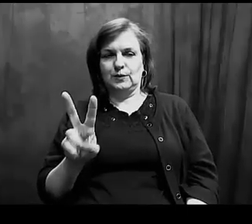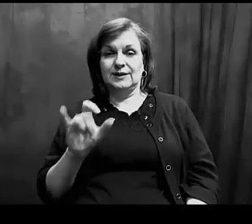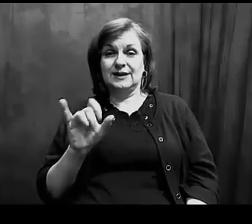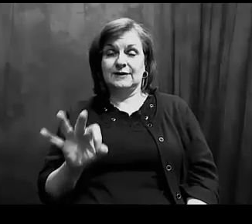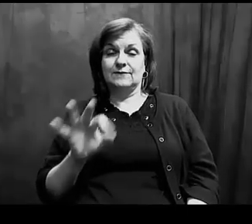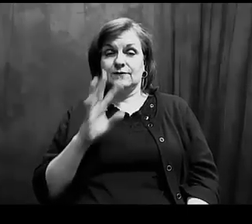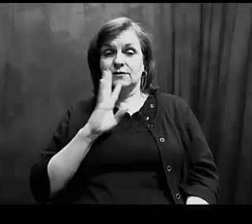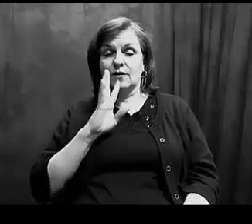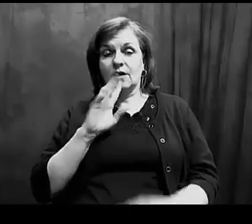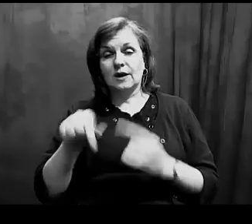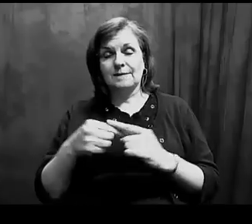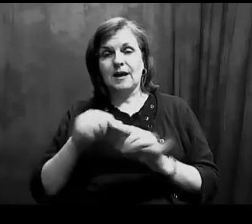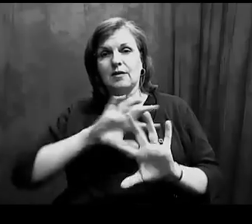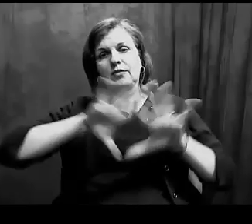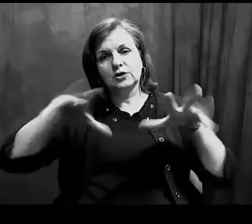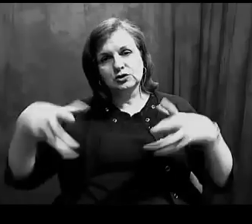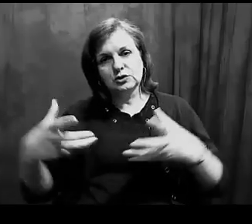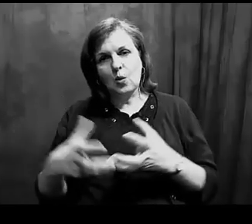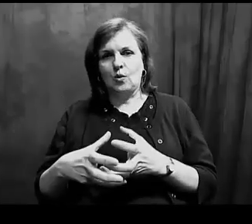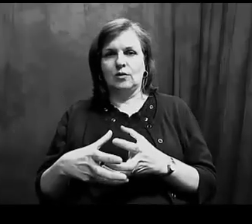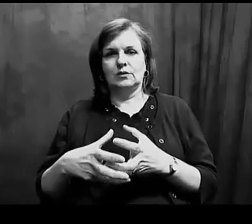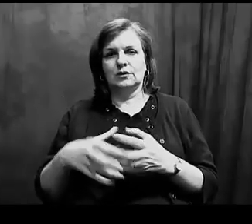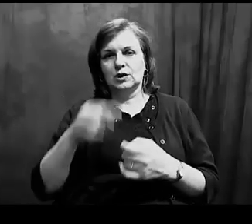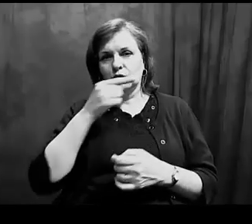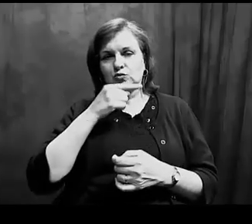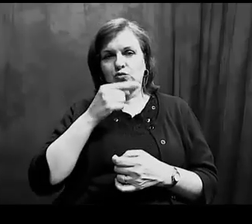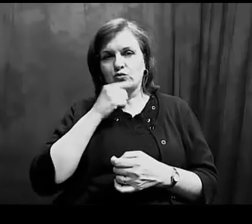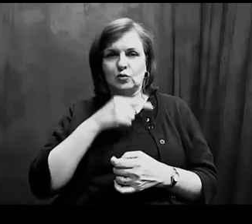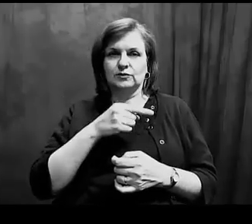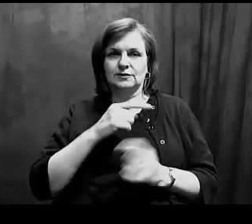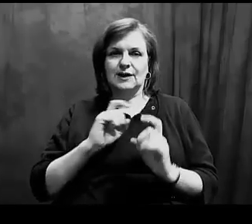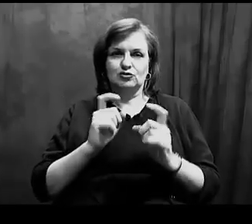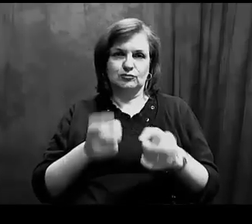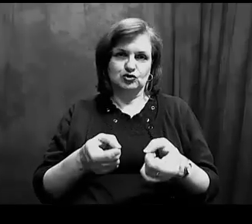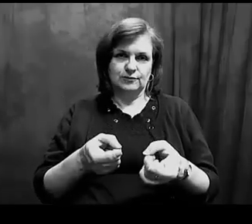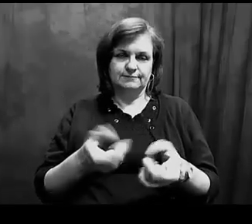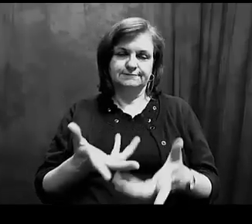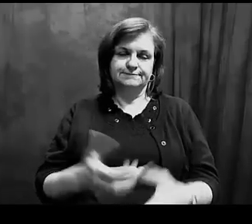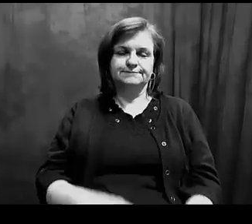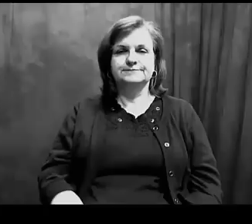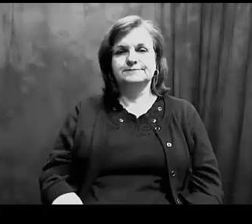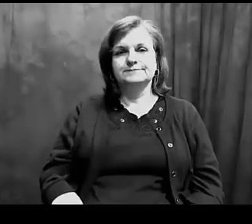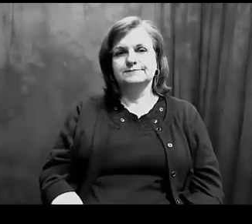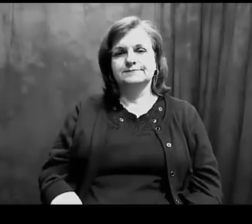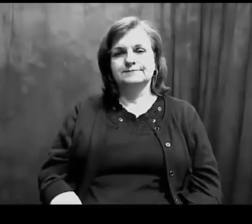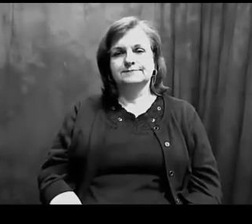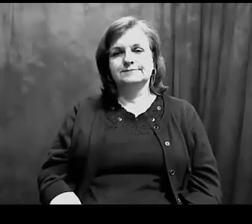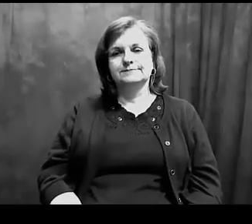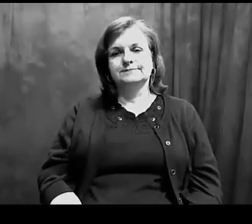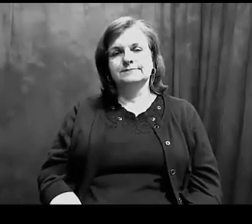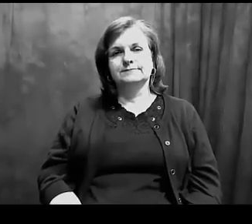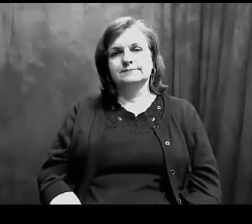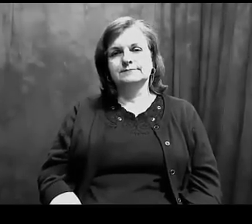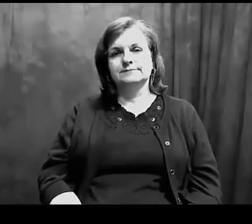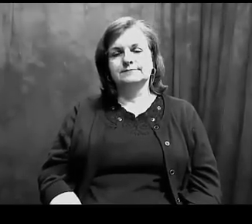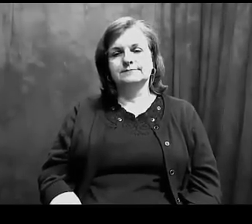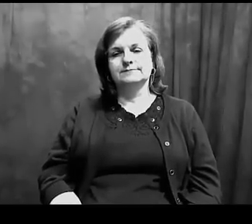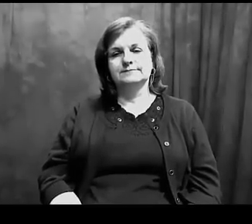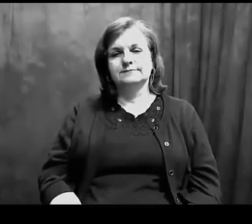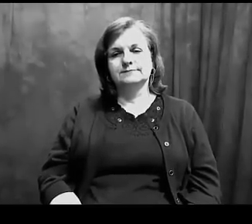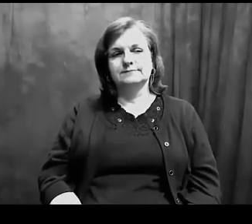actually times 2 if you want to talk about total glucose contributions. Okay?